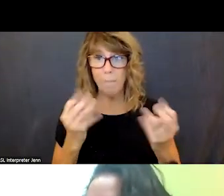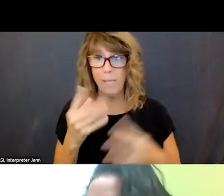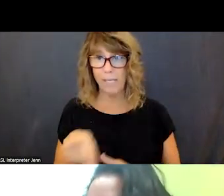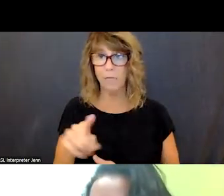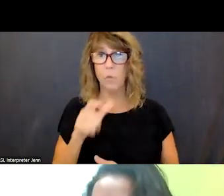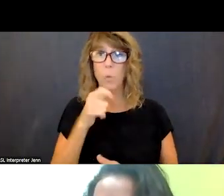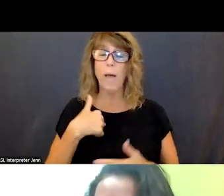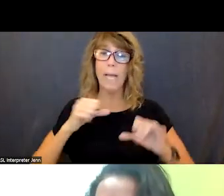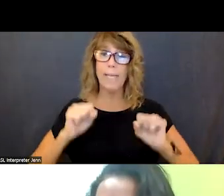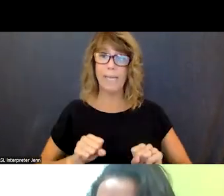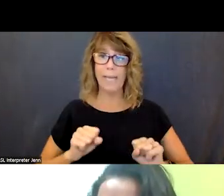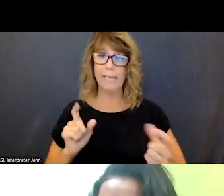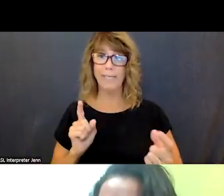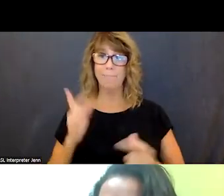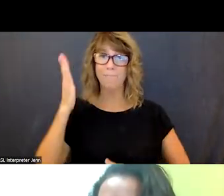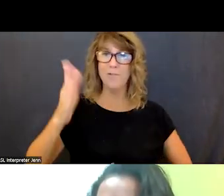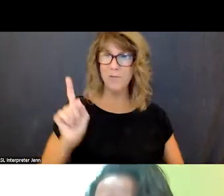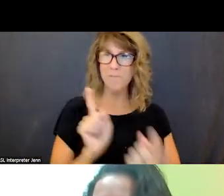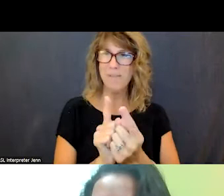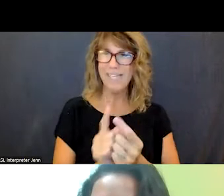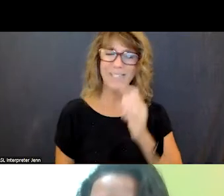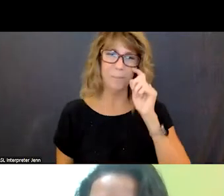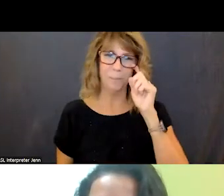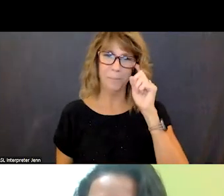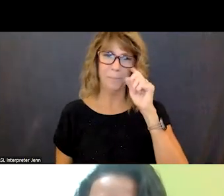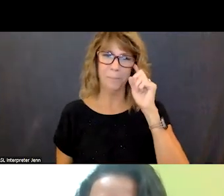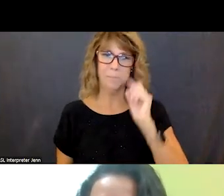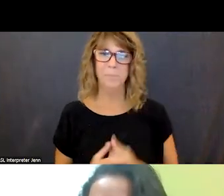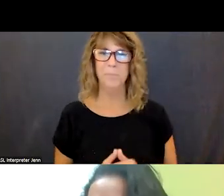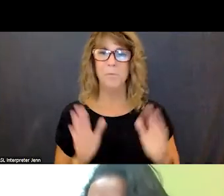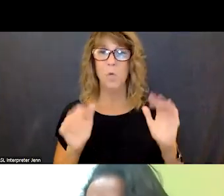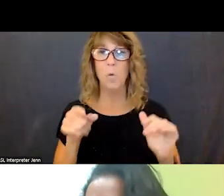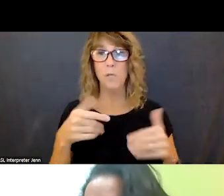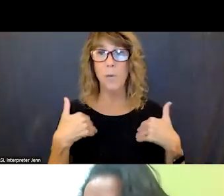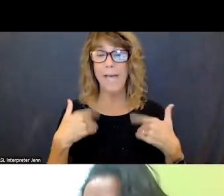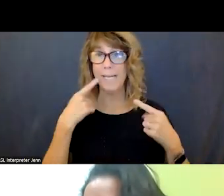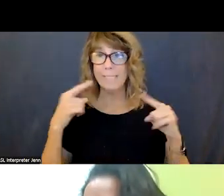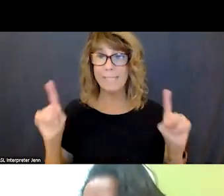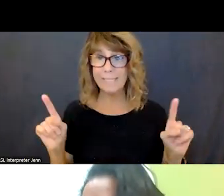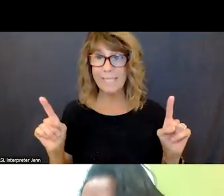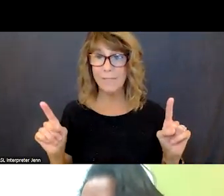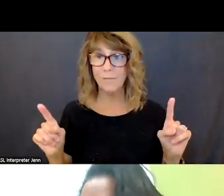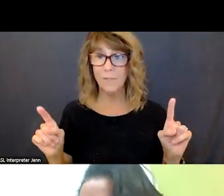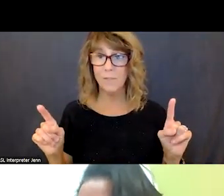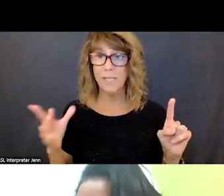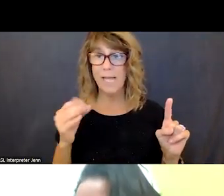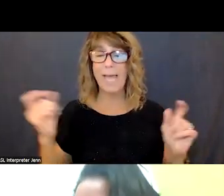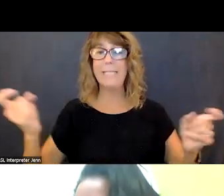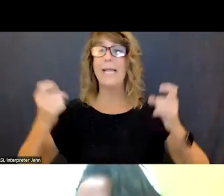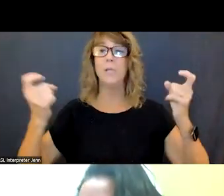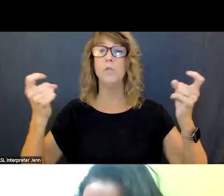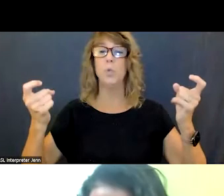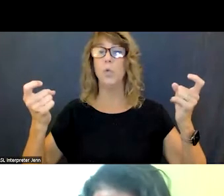that I can meet in the future, hoping that you had a successful and